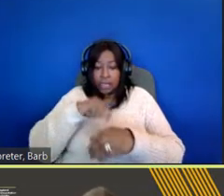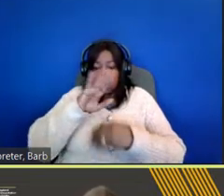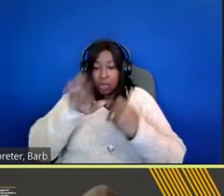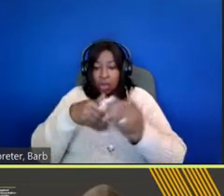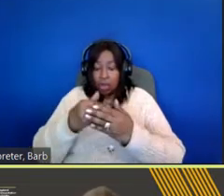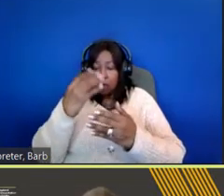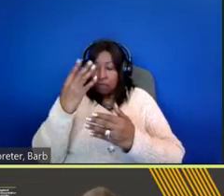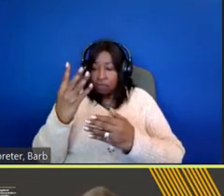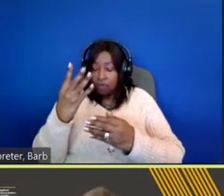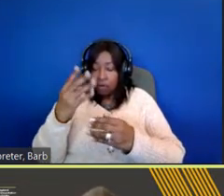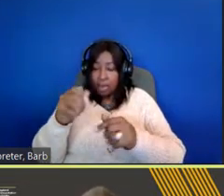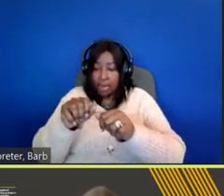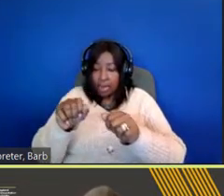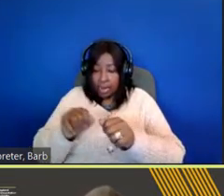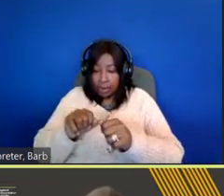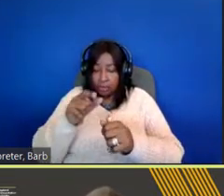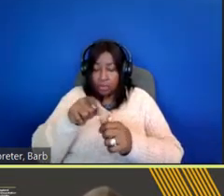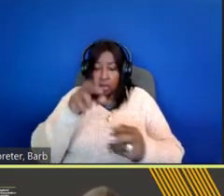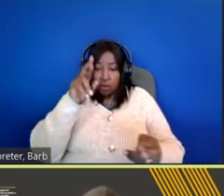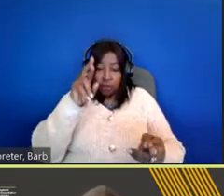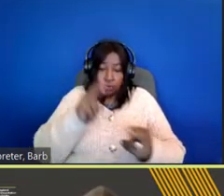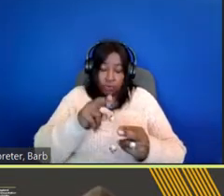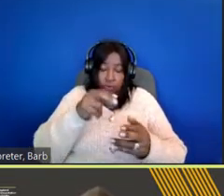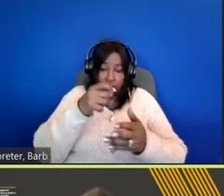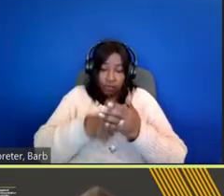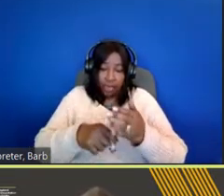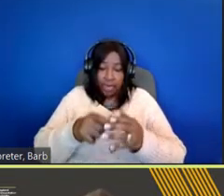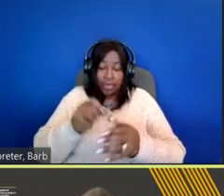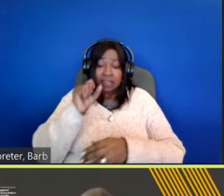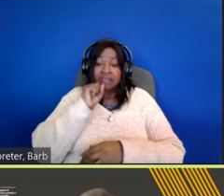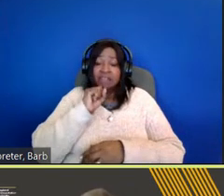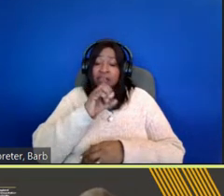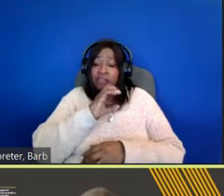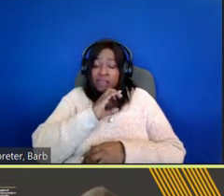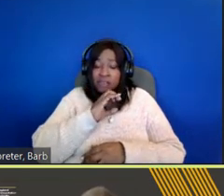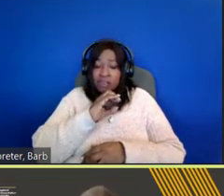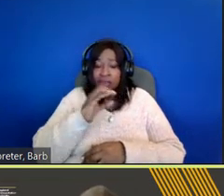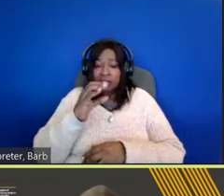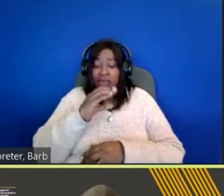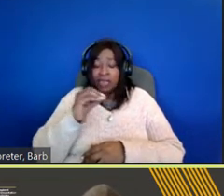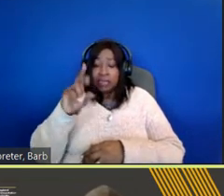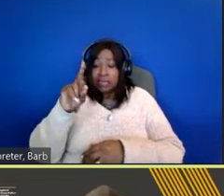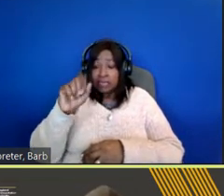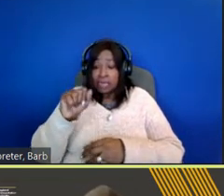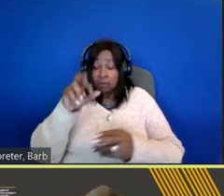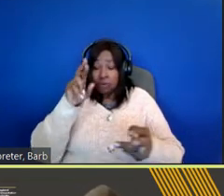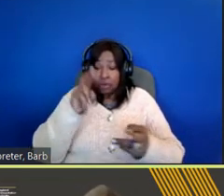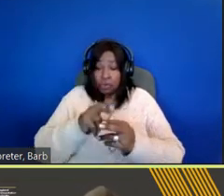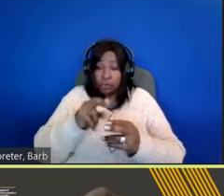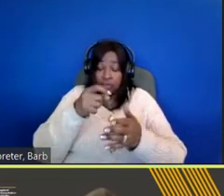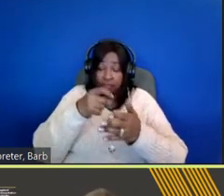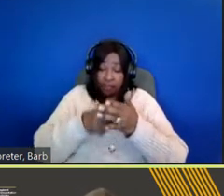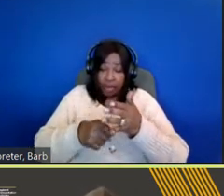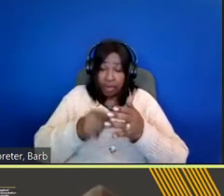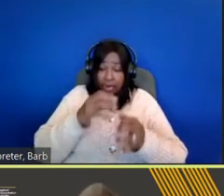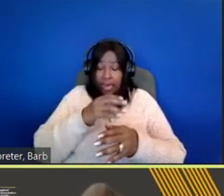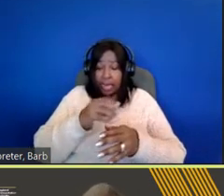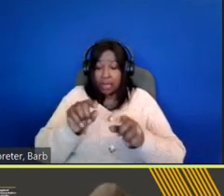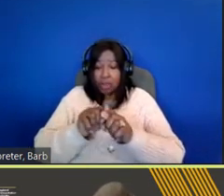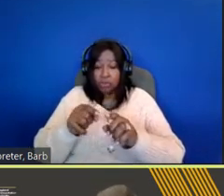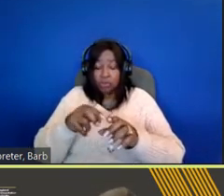areas. Reduced fare, both senior as well as disabled reduced fare, as well as